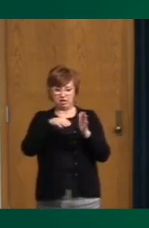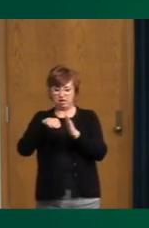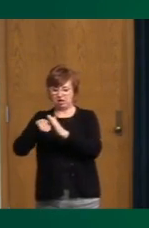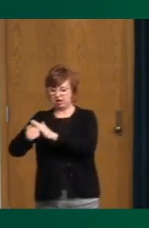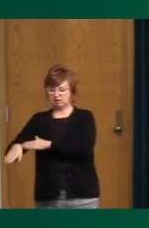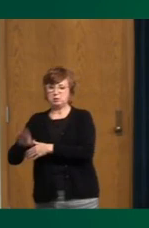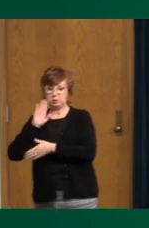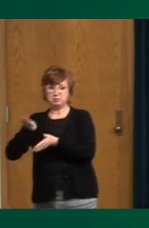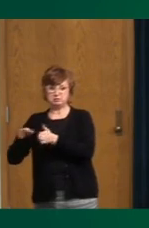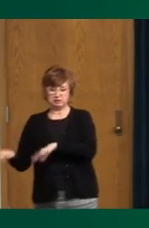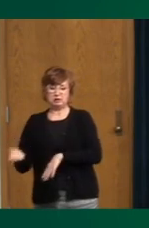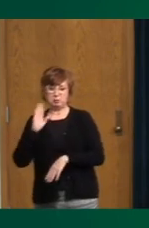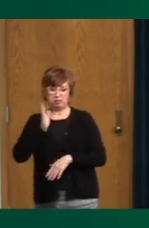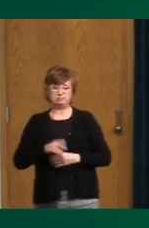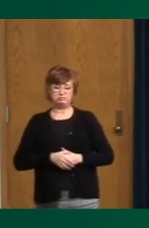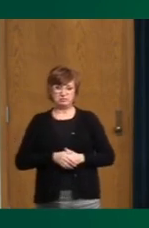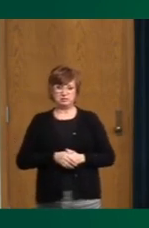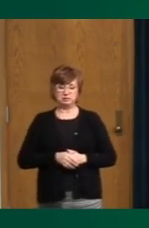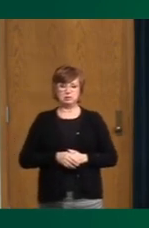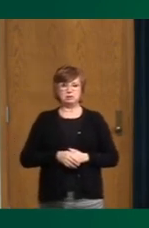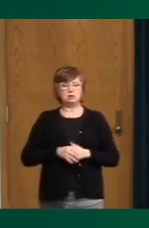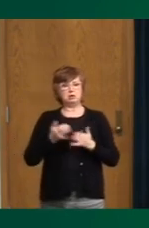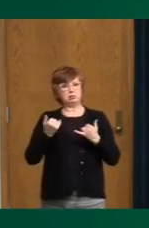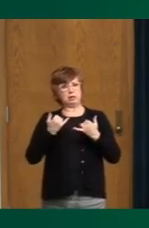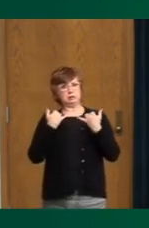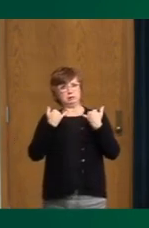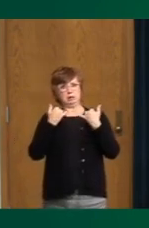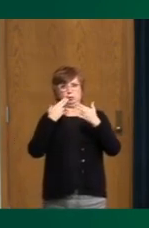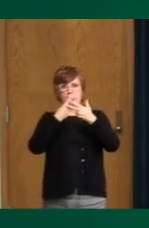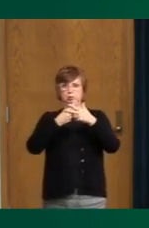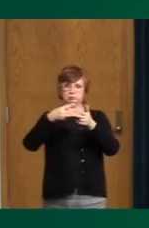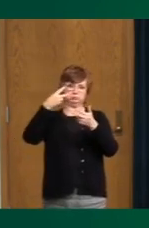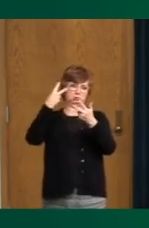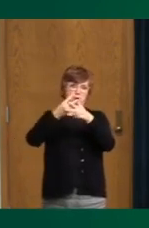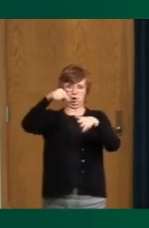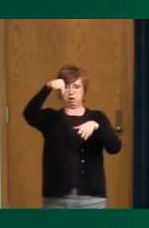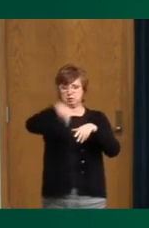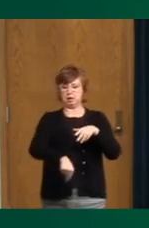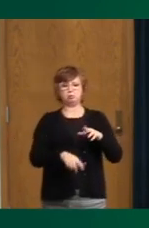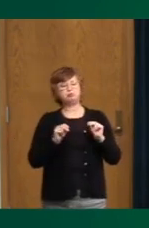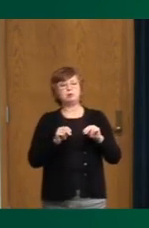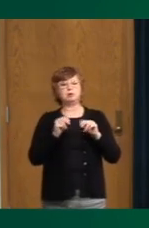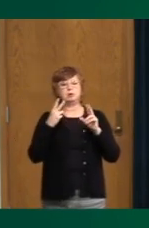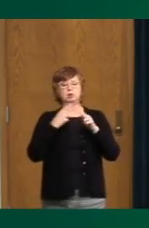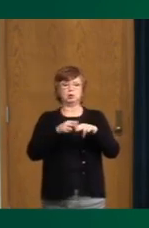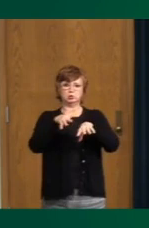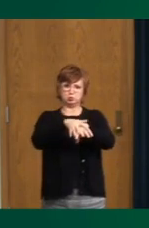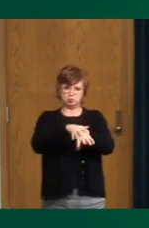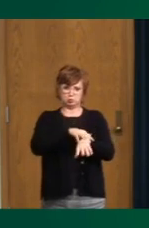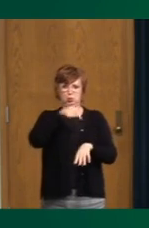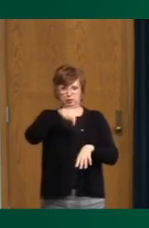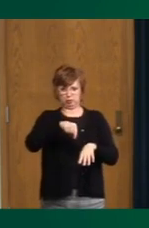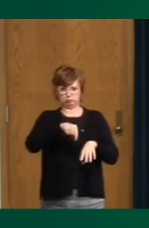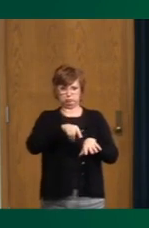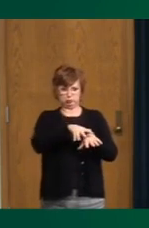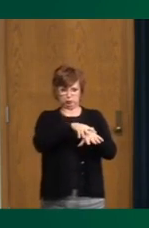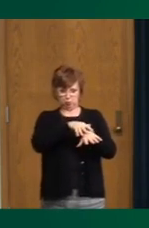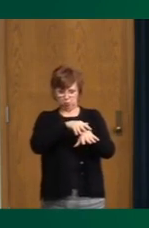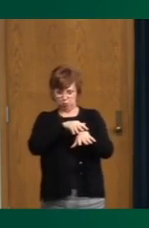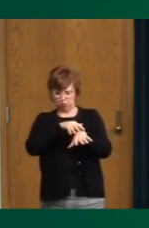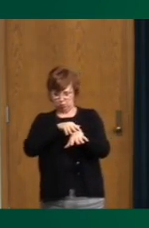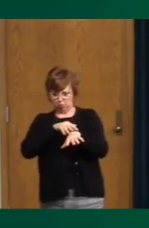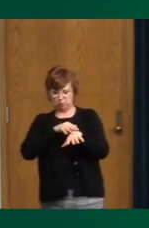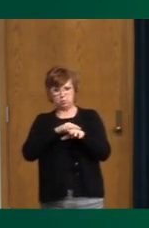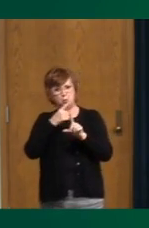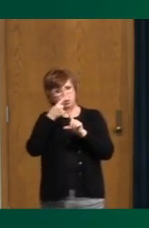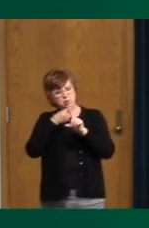today. This is not a lockdown. This is a slowdown, a significant 1-month slowdown. So